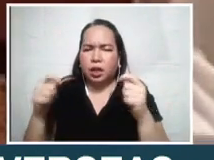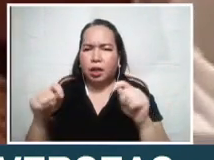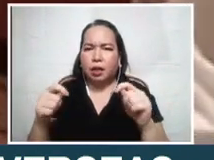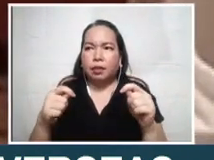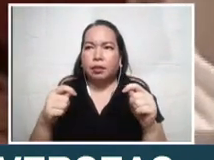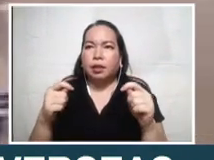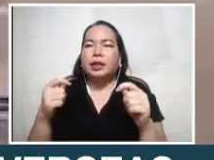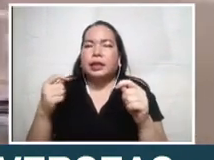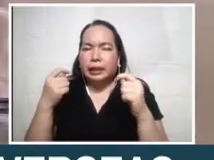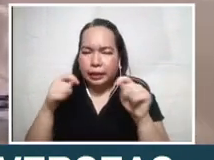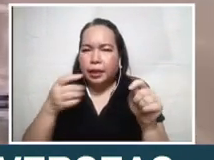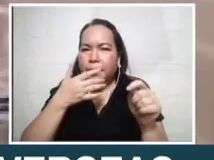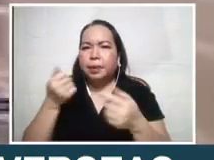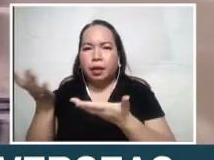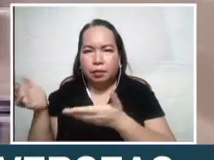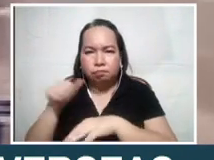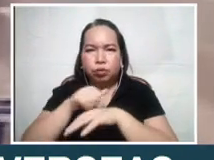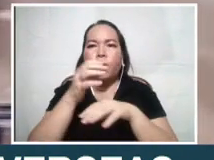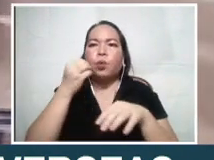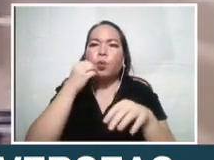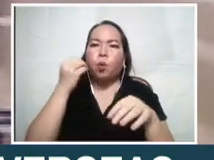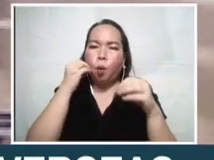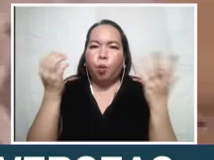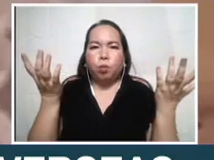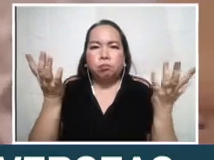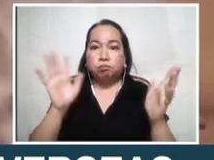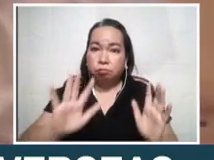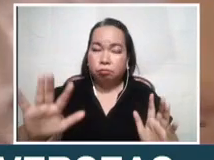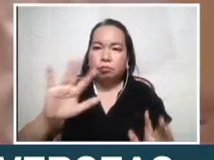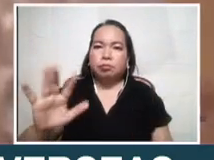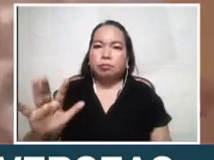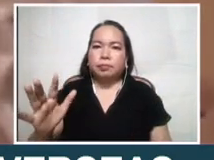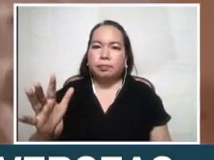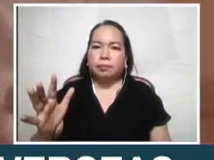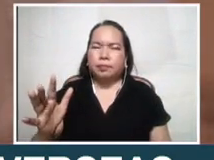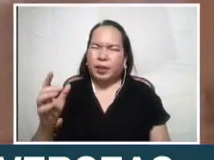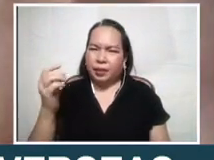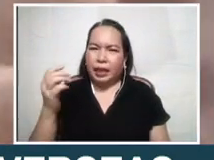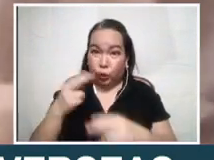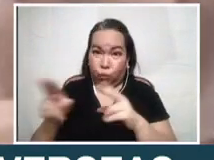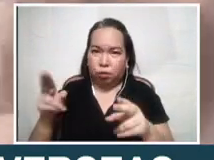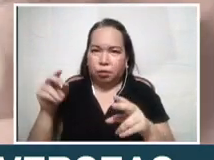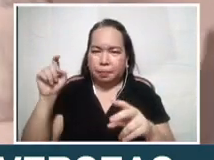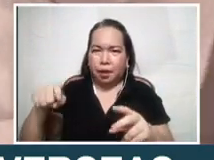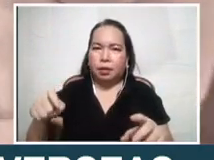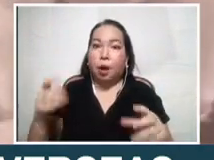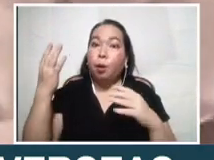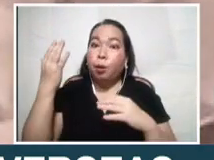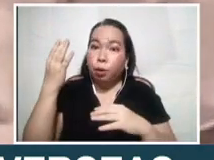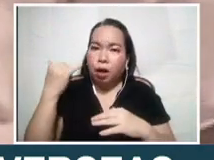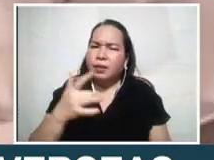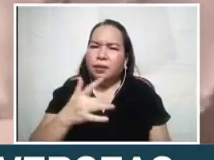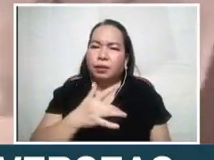their respective final destination in a shorter time, because we know and we can feel how